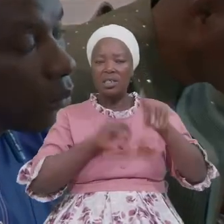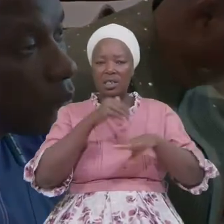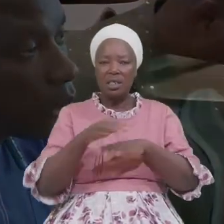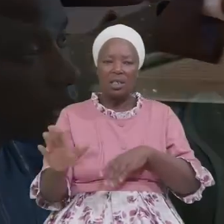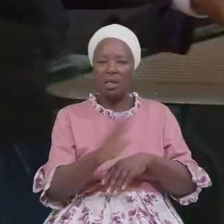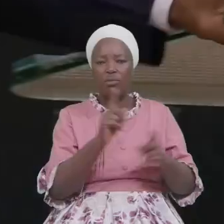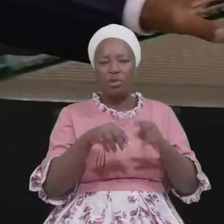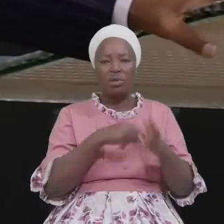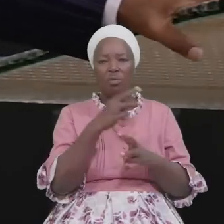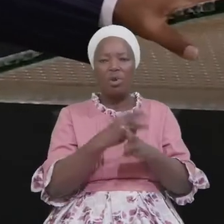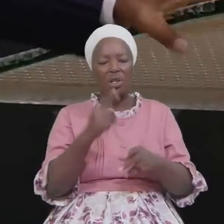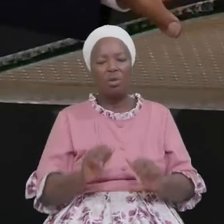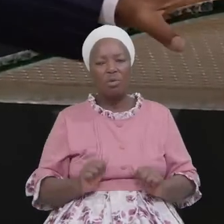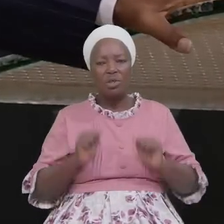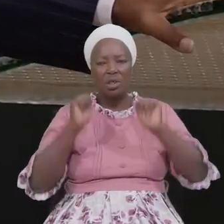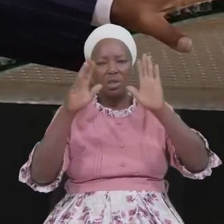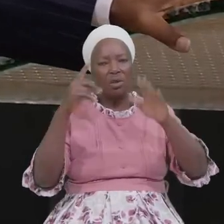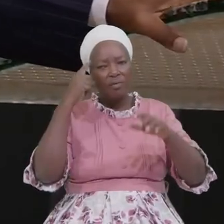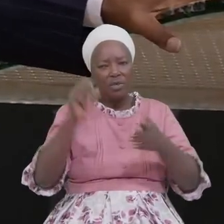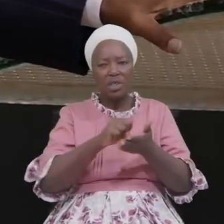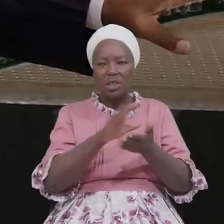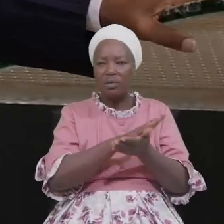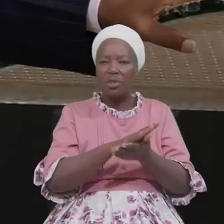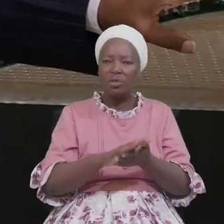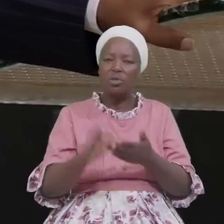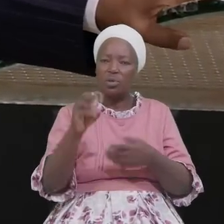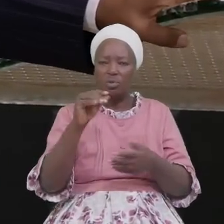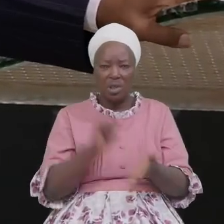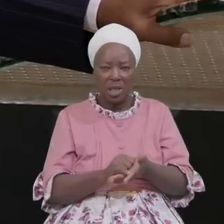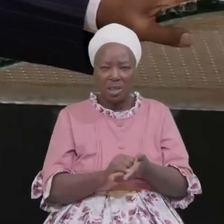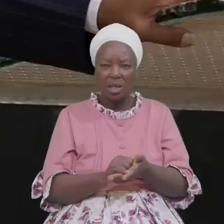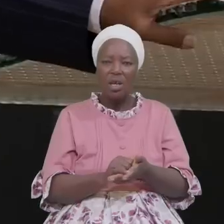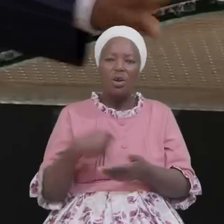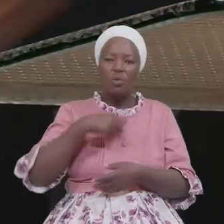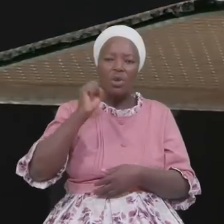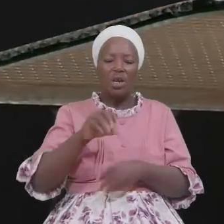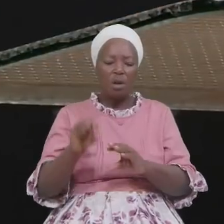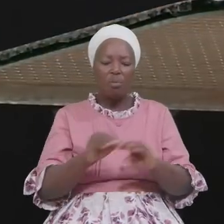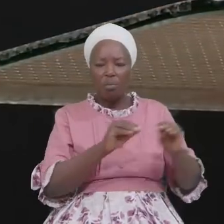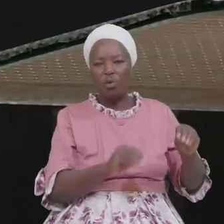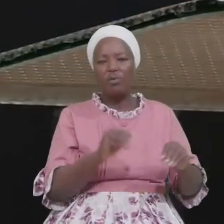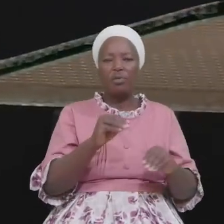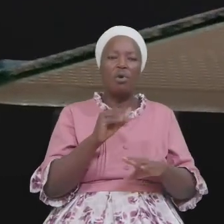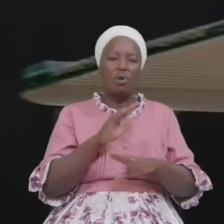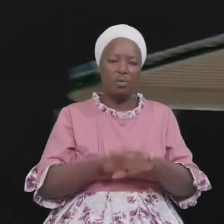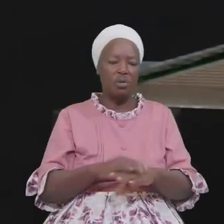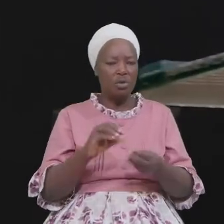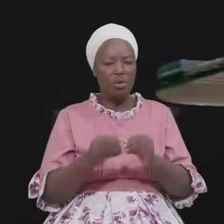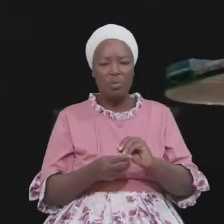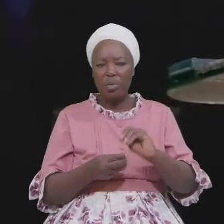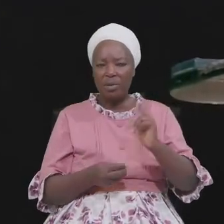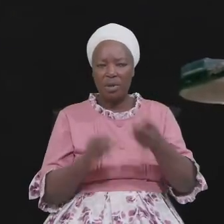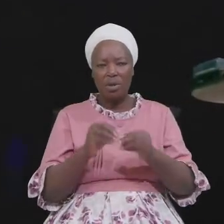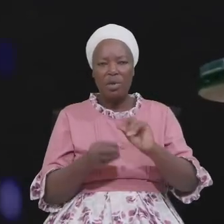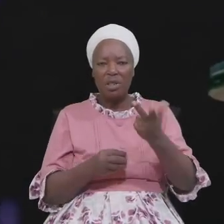The consecration for sanctification, so that we can move forward. Look at number three. Number three is